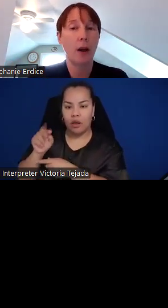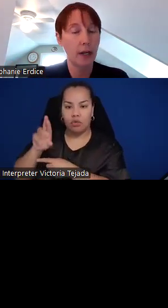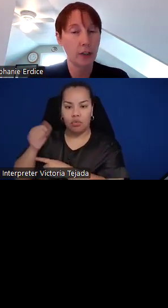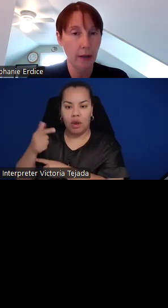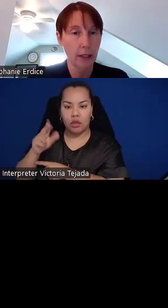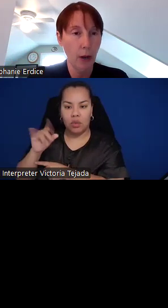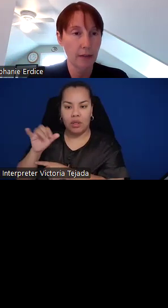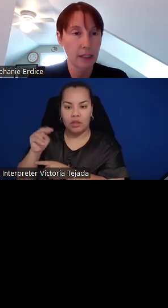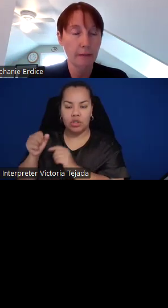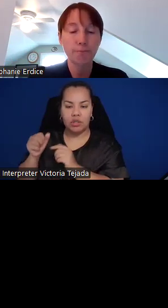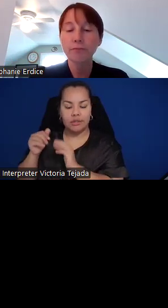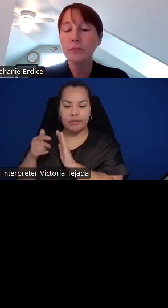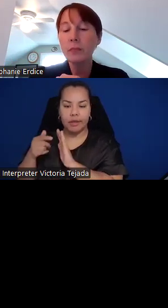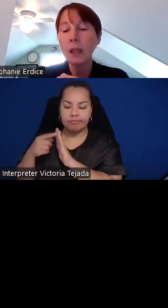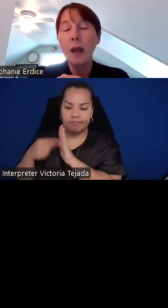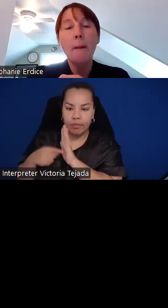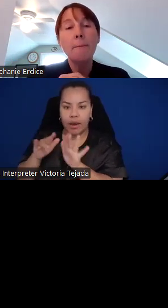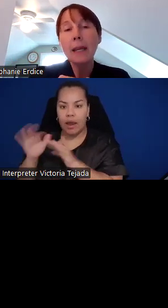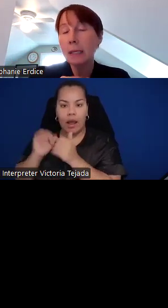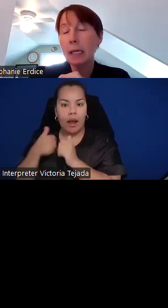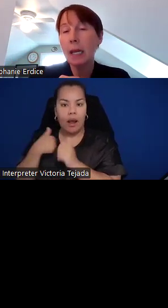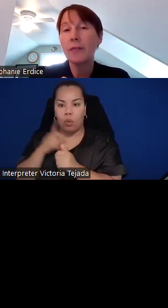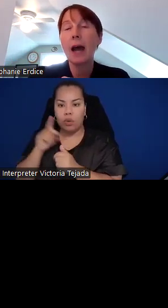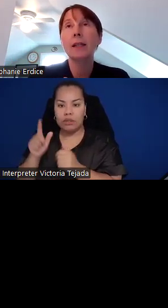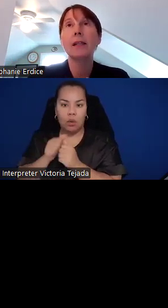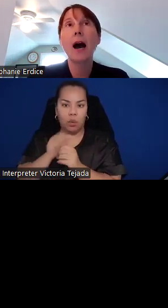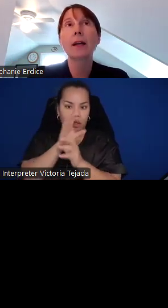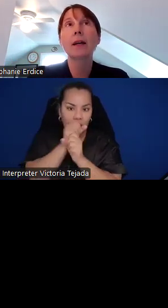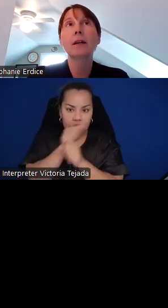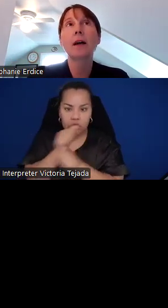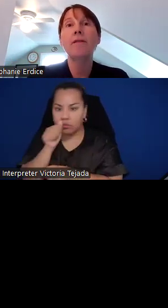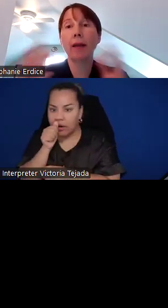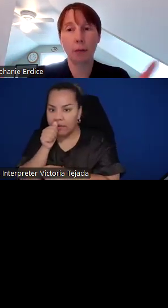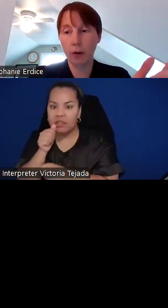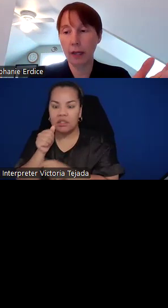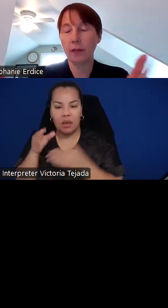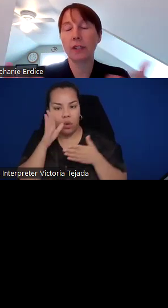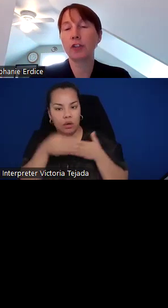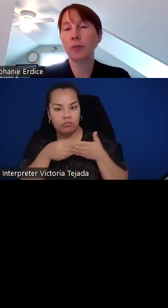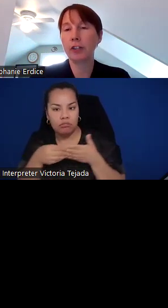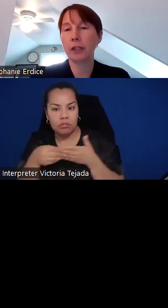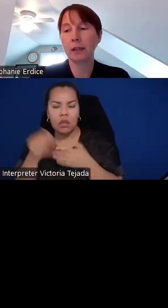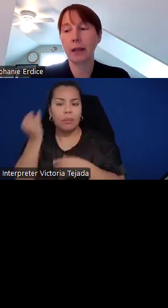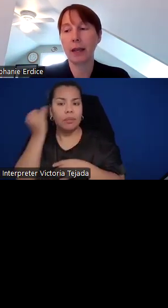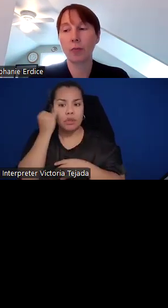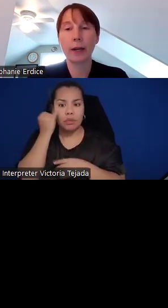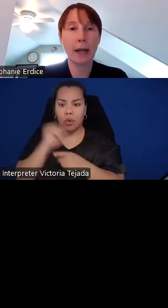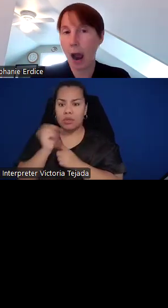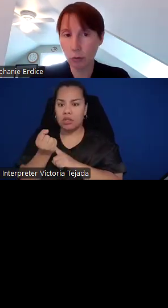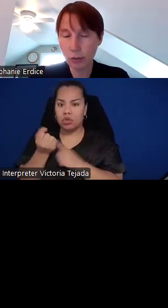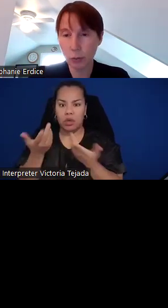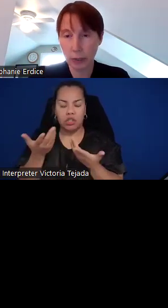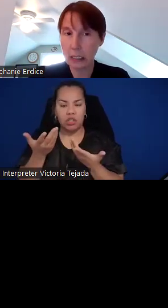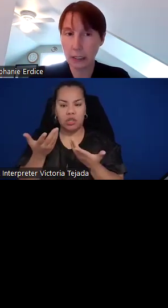we deal with confidentiality and privacy. Maybe if that is not available, like if the situation isn't like